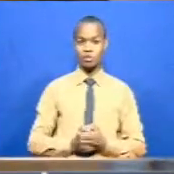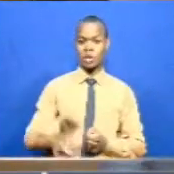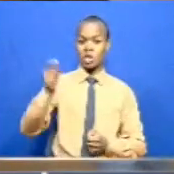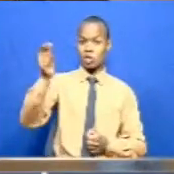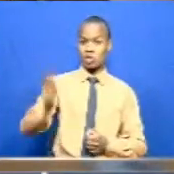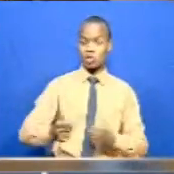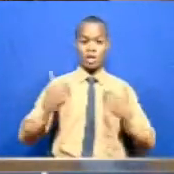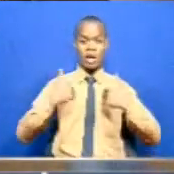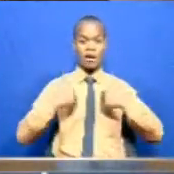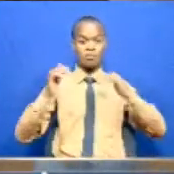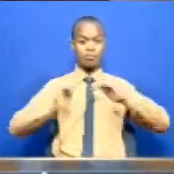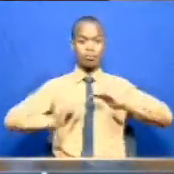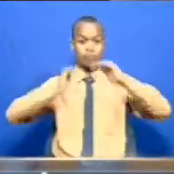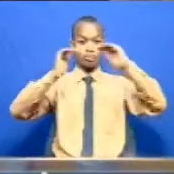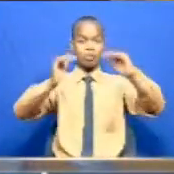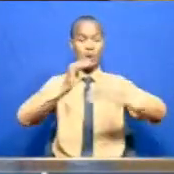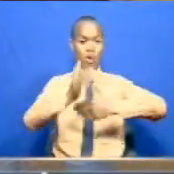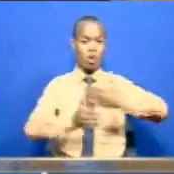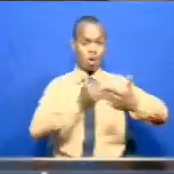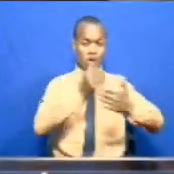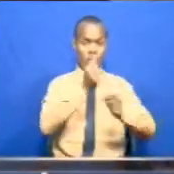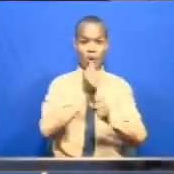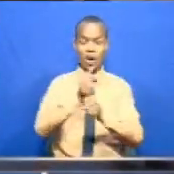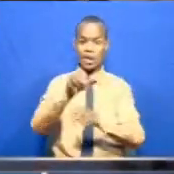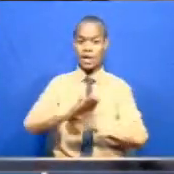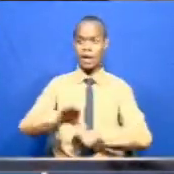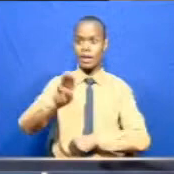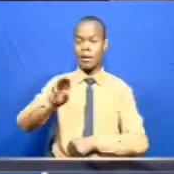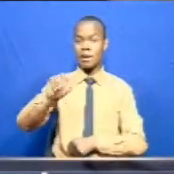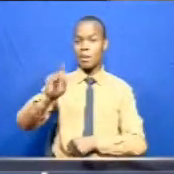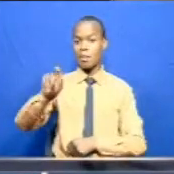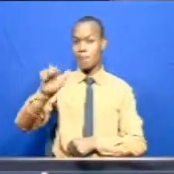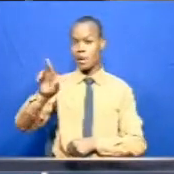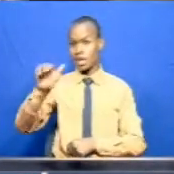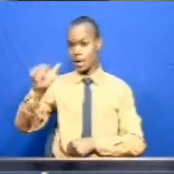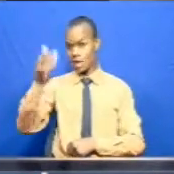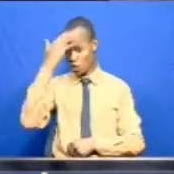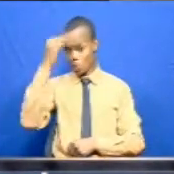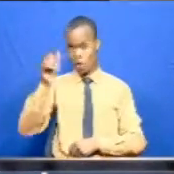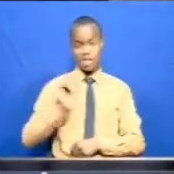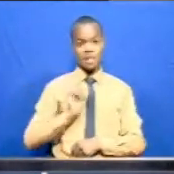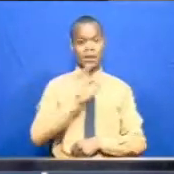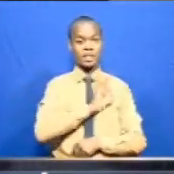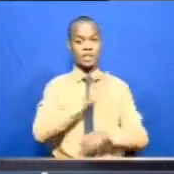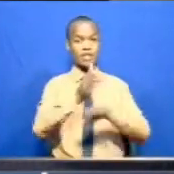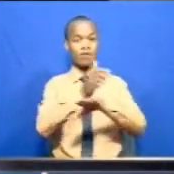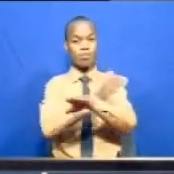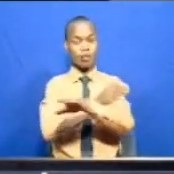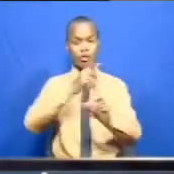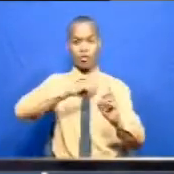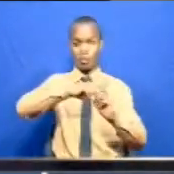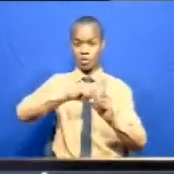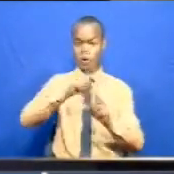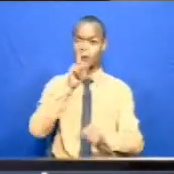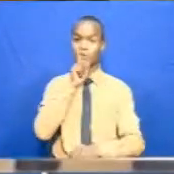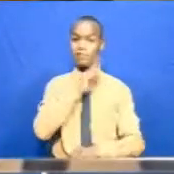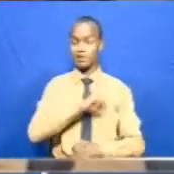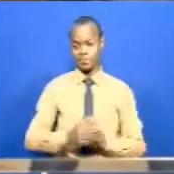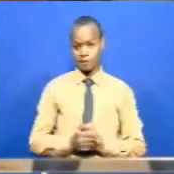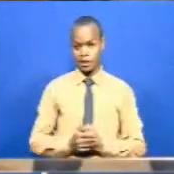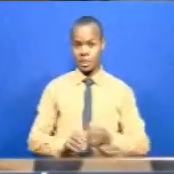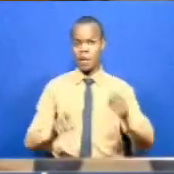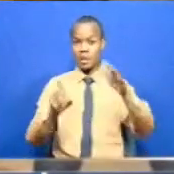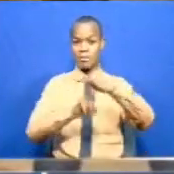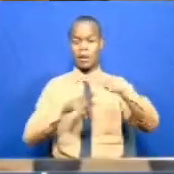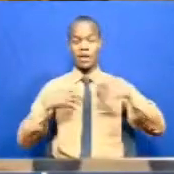at the Makadara Law Courts in Nairobi after some staff tested positive for COVID-19. On Friday and Saturday, the Ministry of Health will also